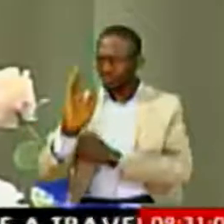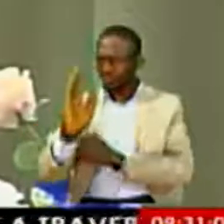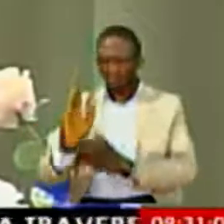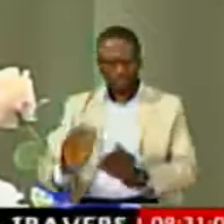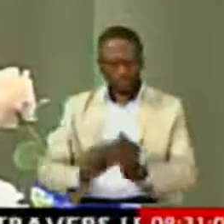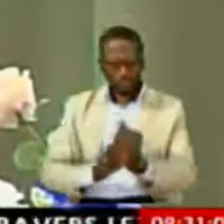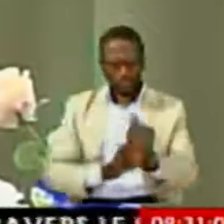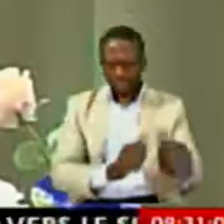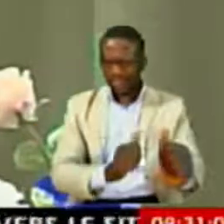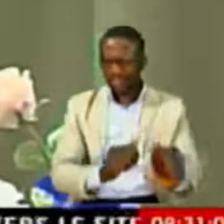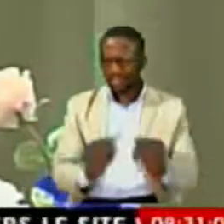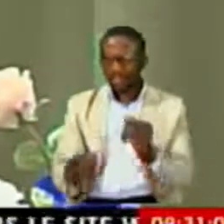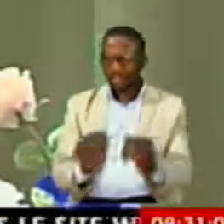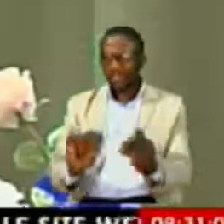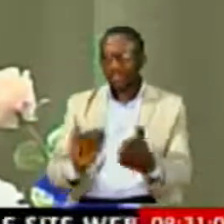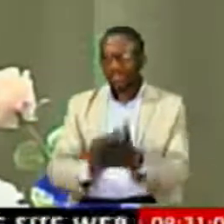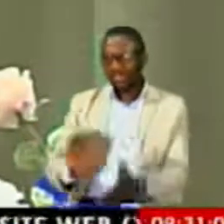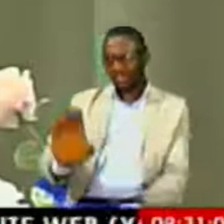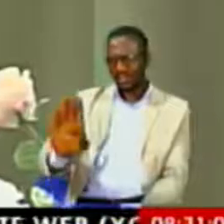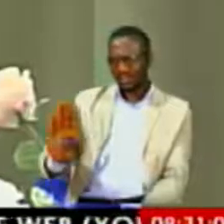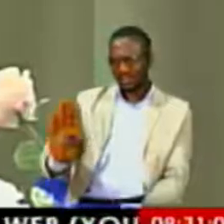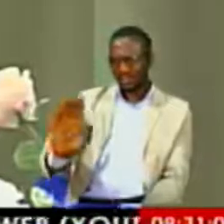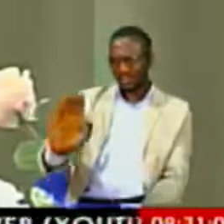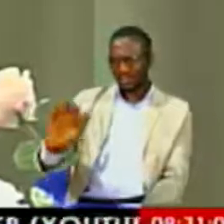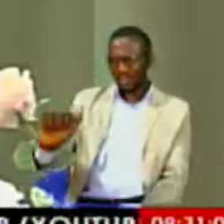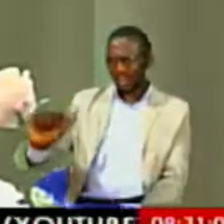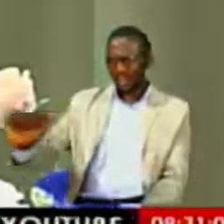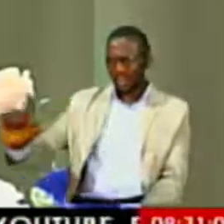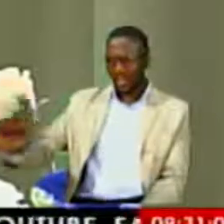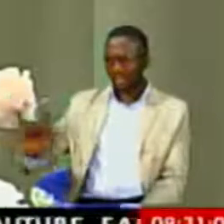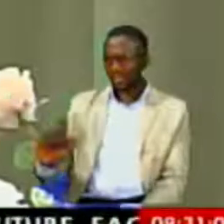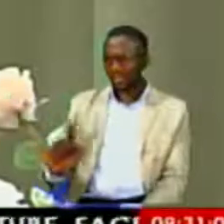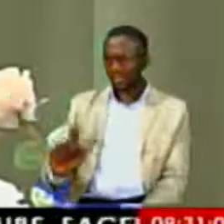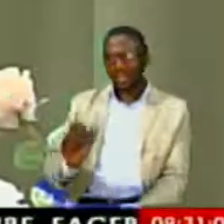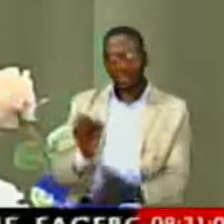Baal, if it's Baal, alors suivez Baal. Then follow him.